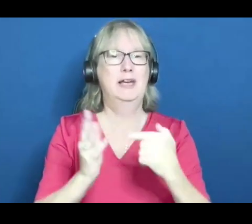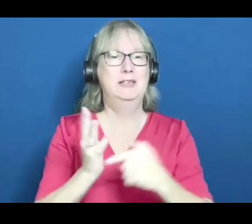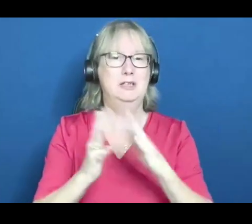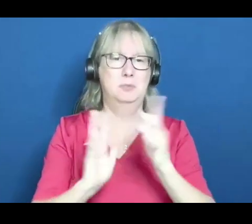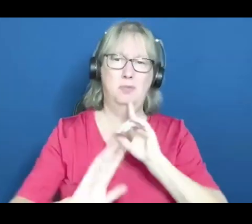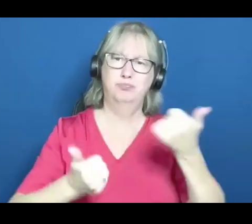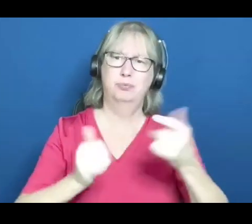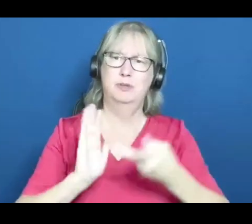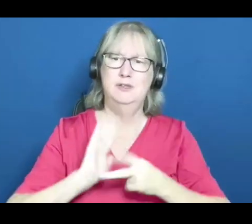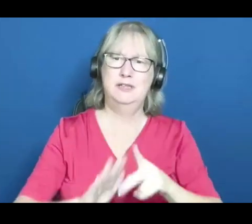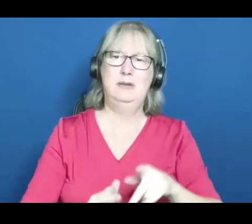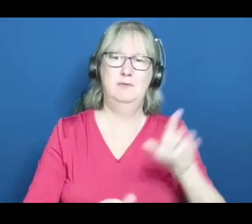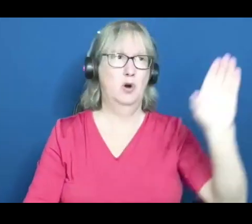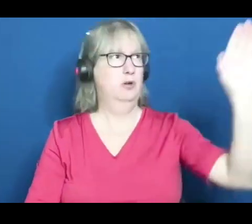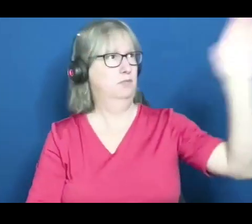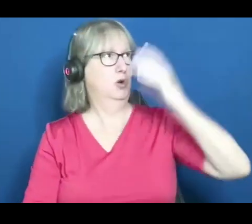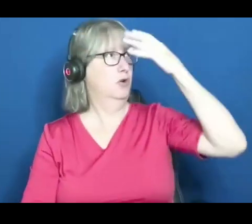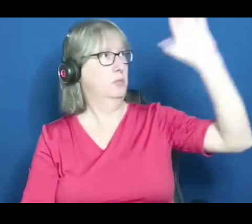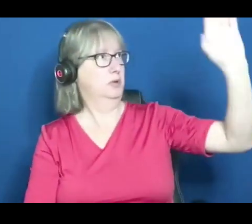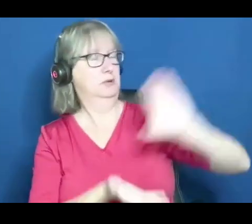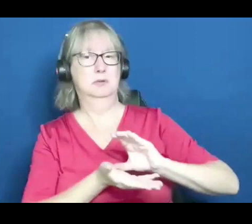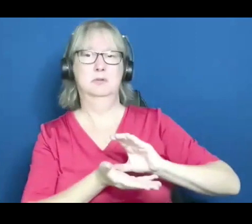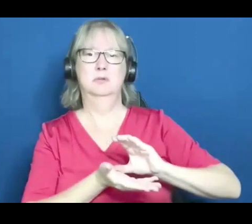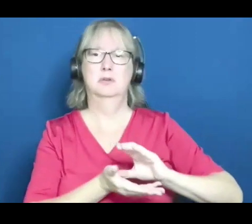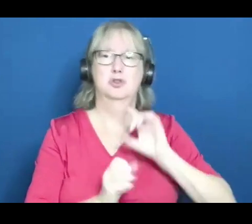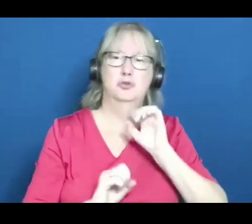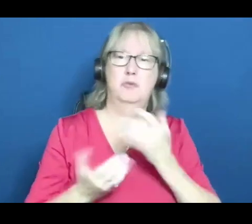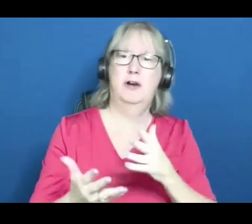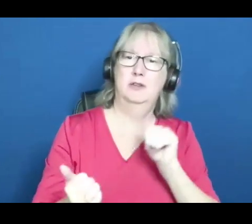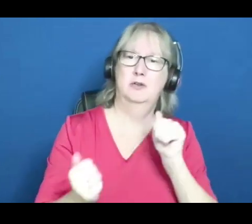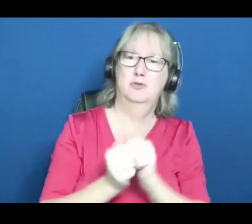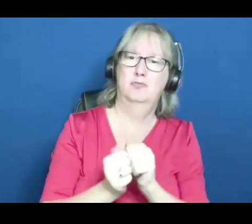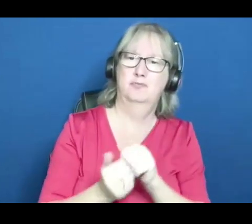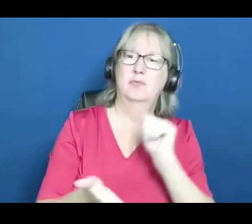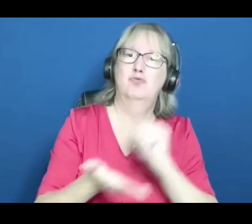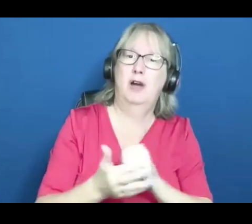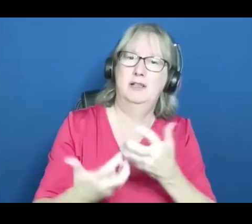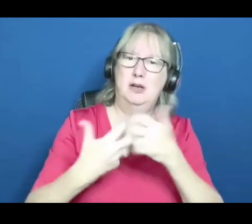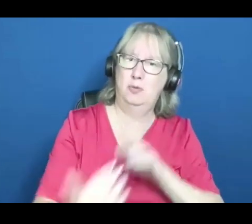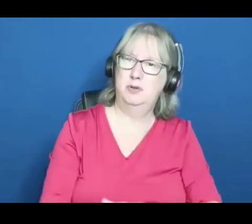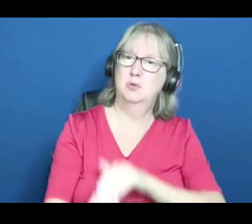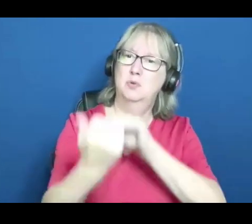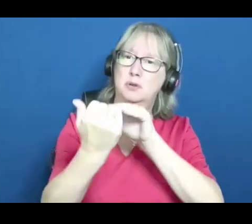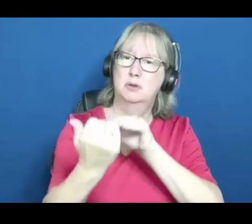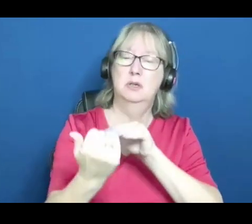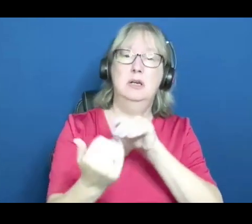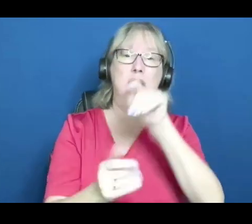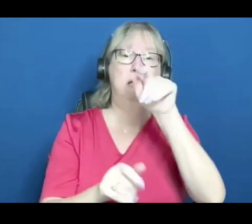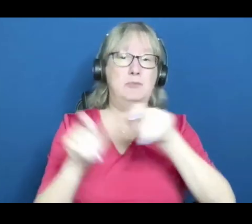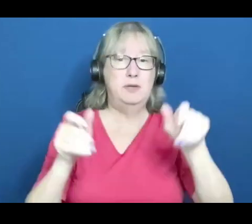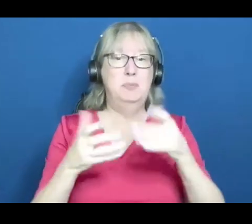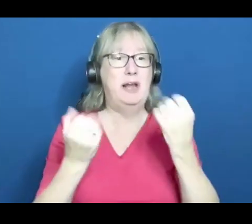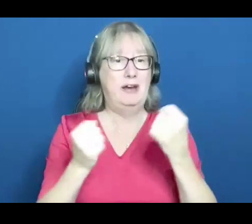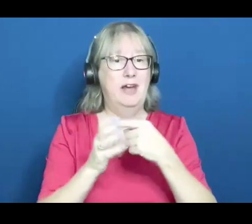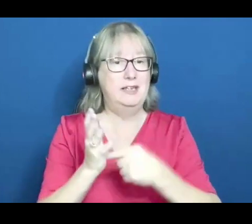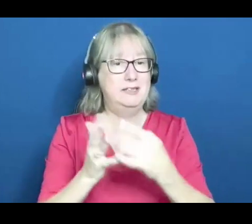that provides funding for individuals to provide the right equipment for them to work. If people have had access to